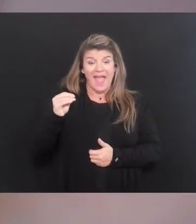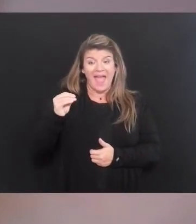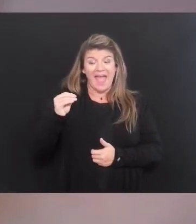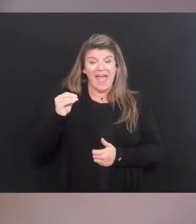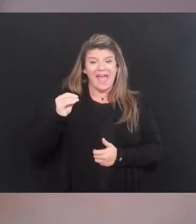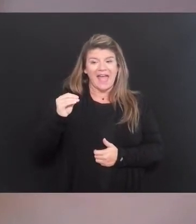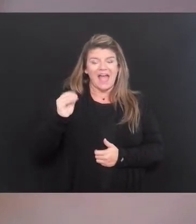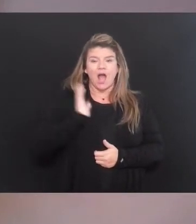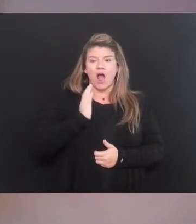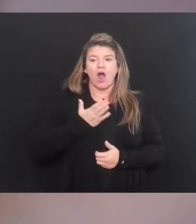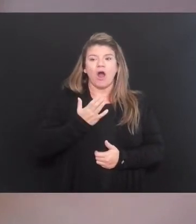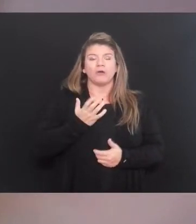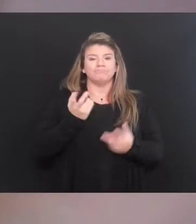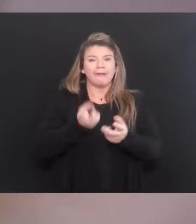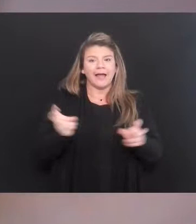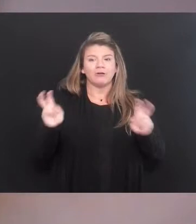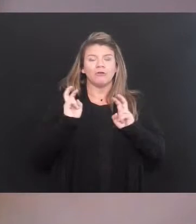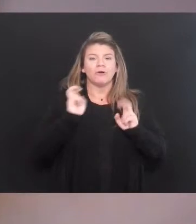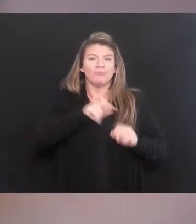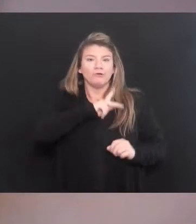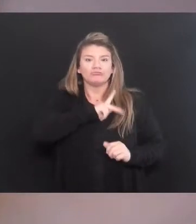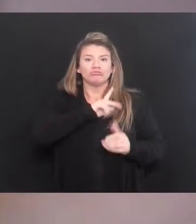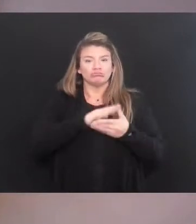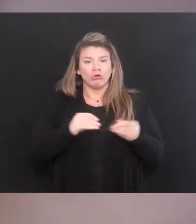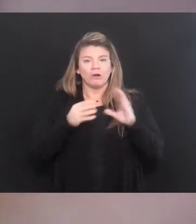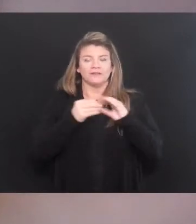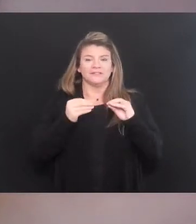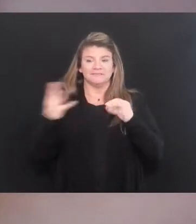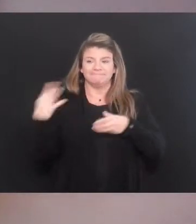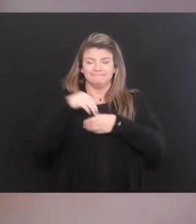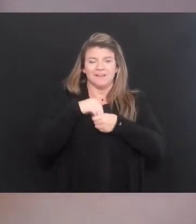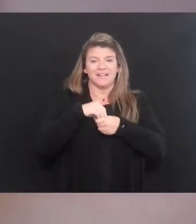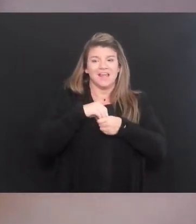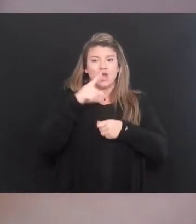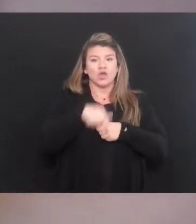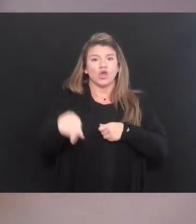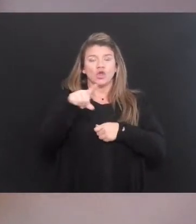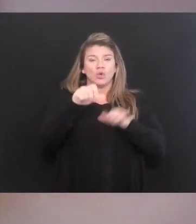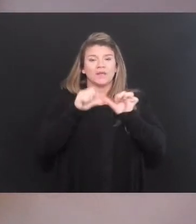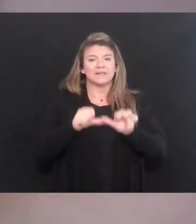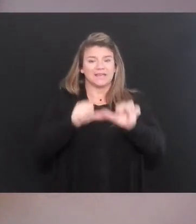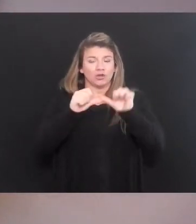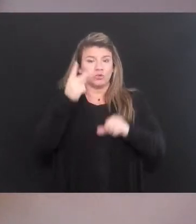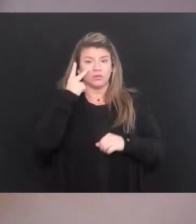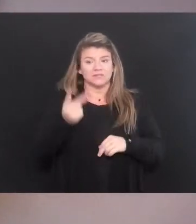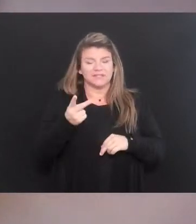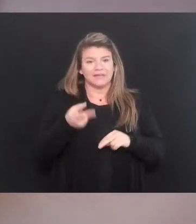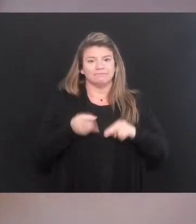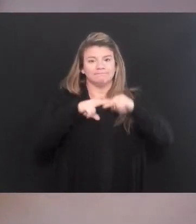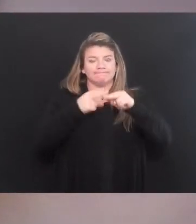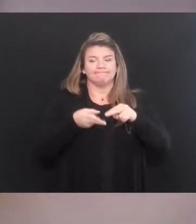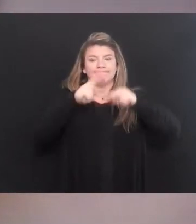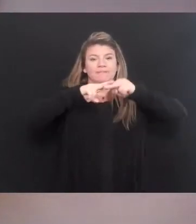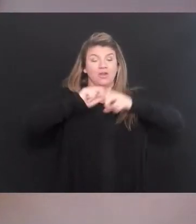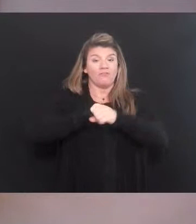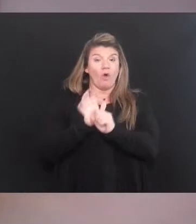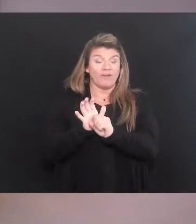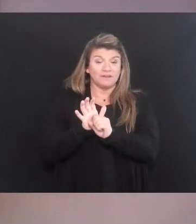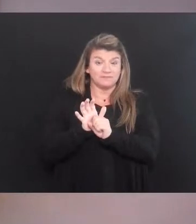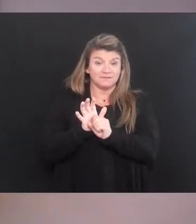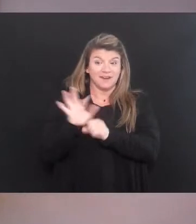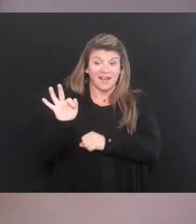told her story have said, that we continue to see growth of COVID-19 in